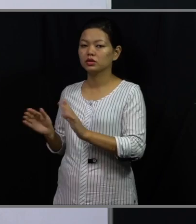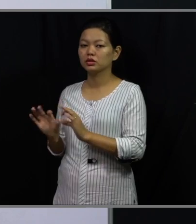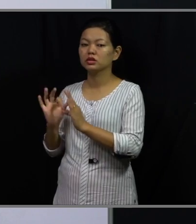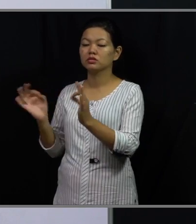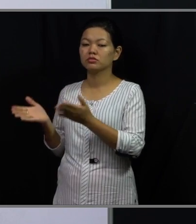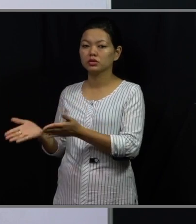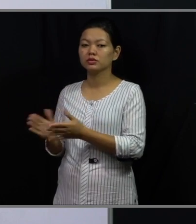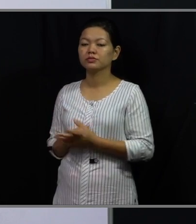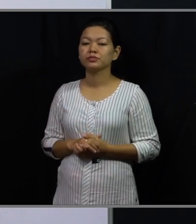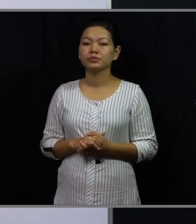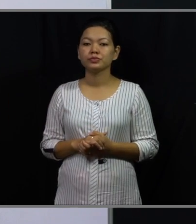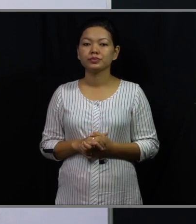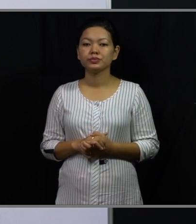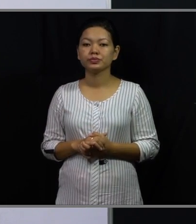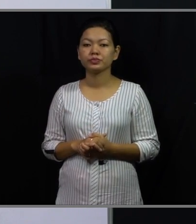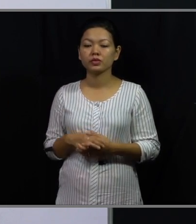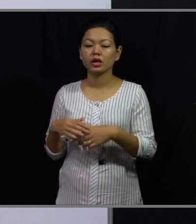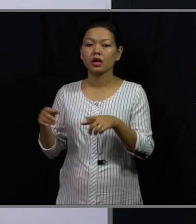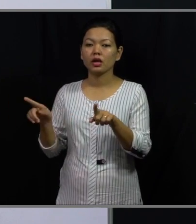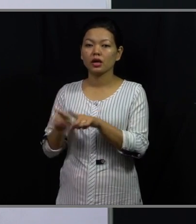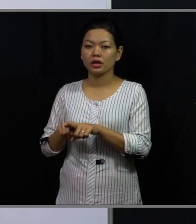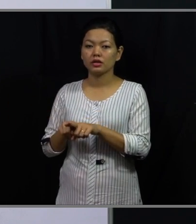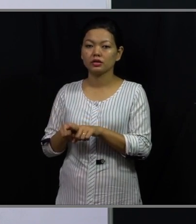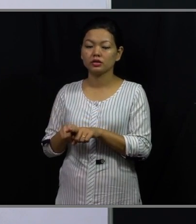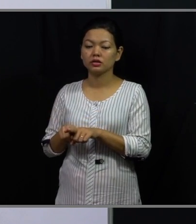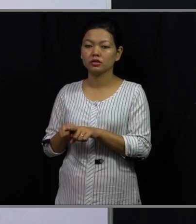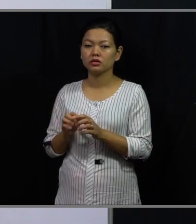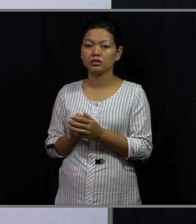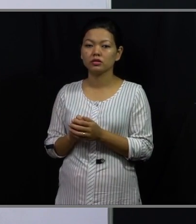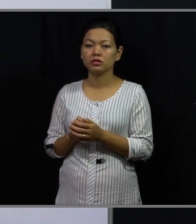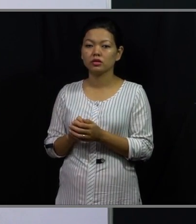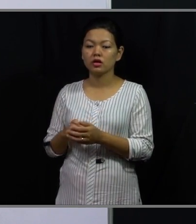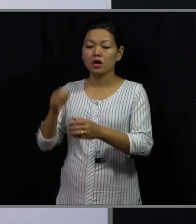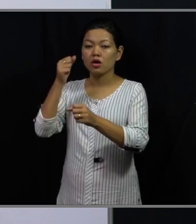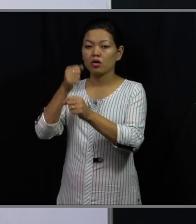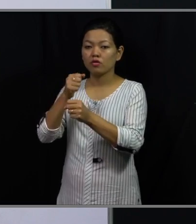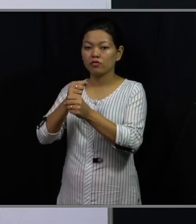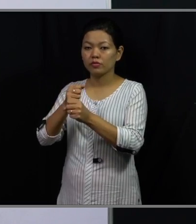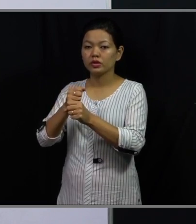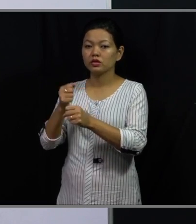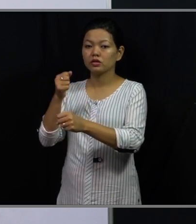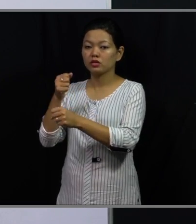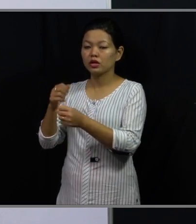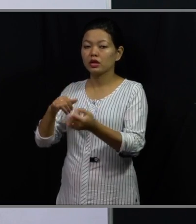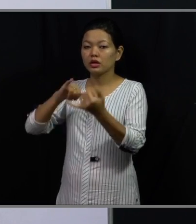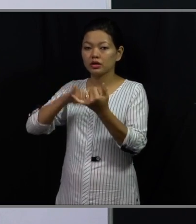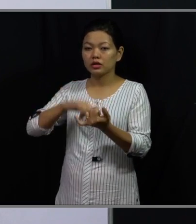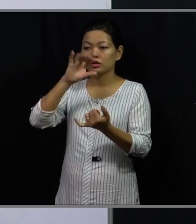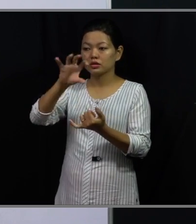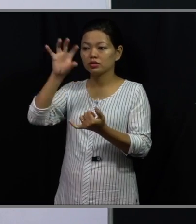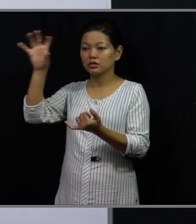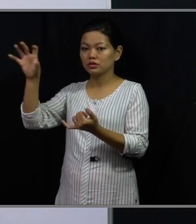that particular manner. And also it studies about the interrelationship between governmental institutions. Sociology studies about